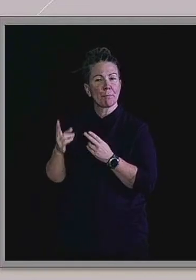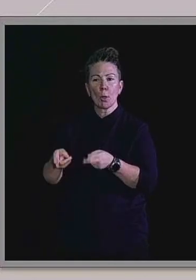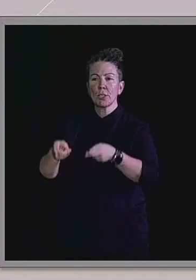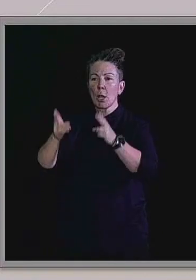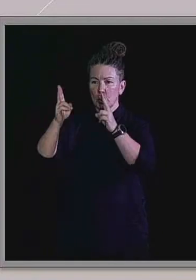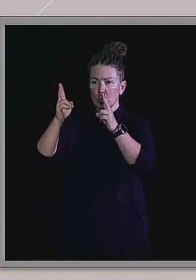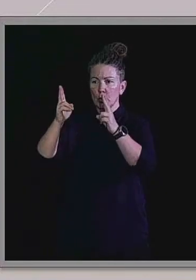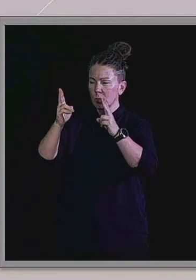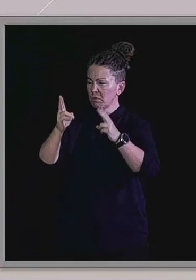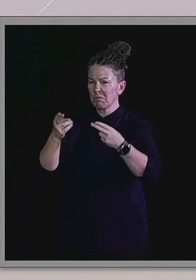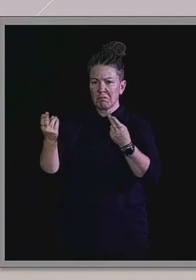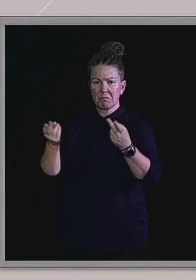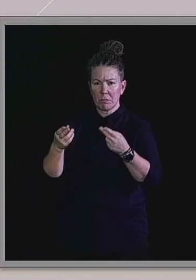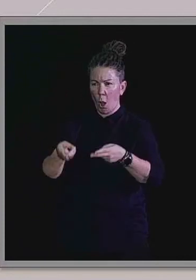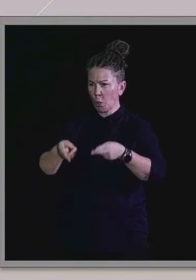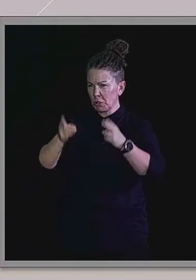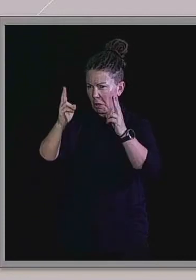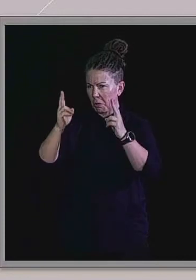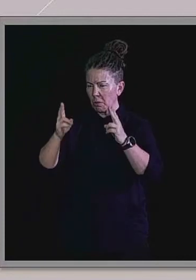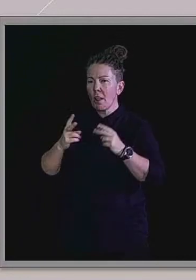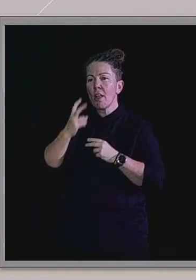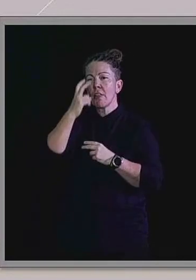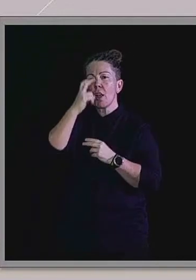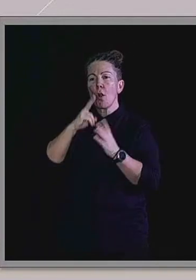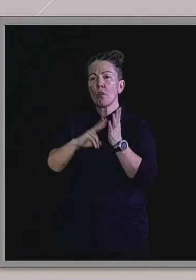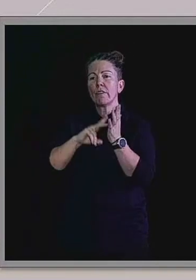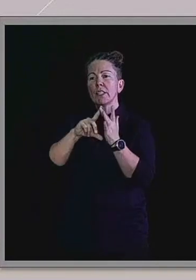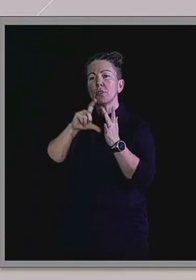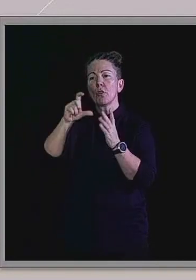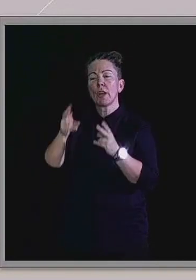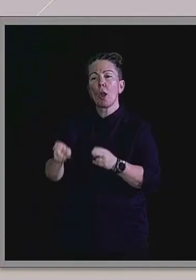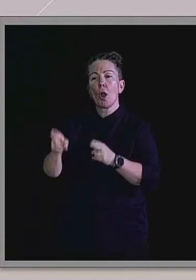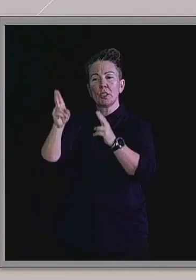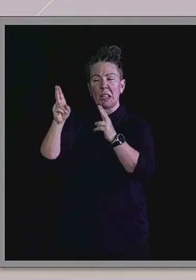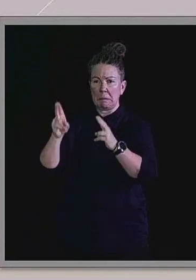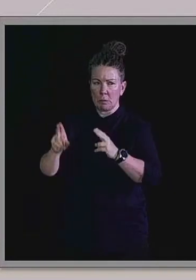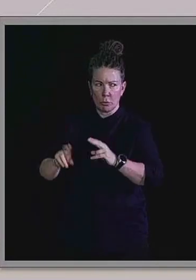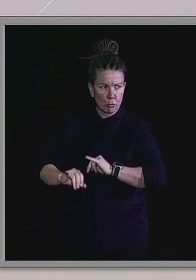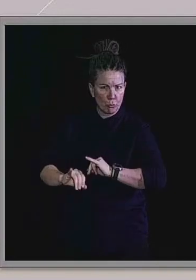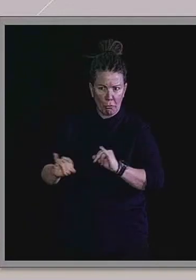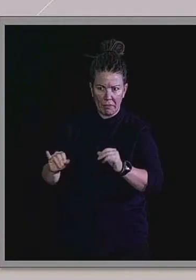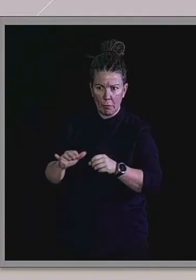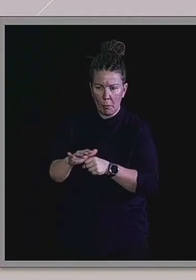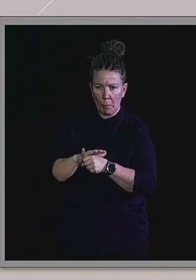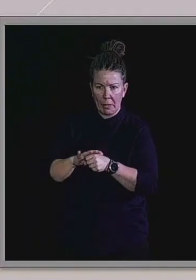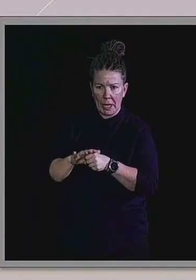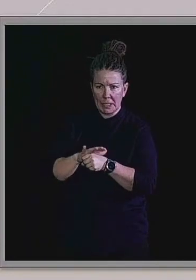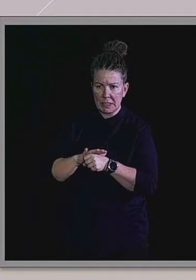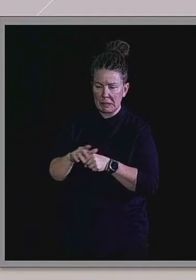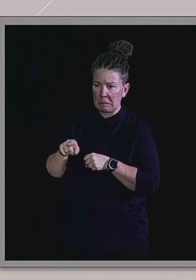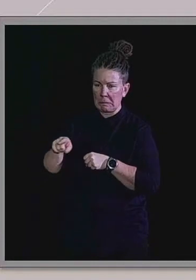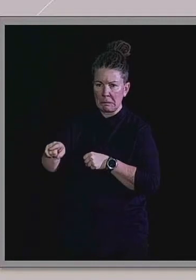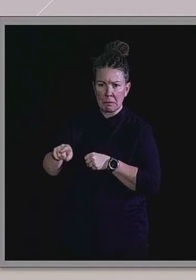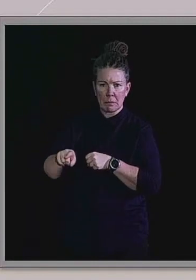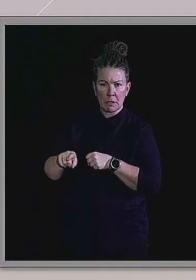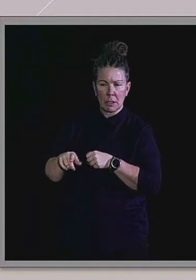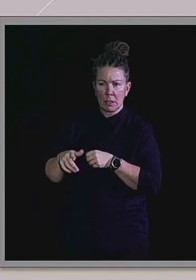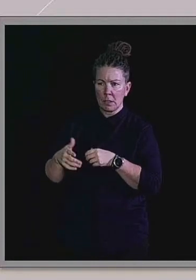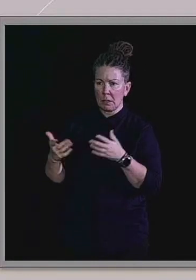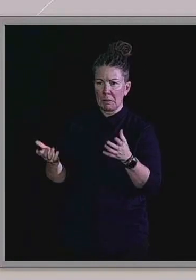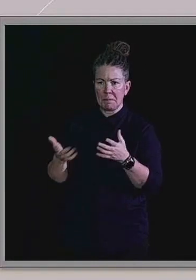hotel called the Old Victoria Hotel, which was a dreadful place and a scene of great, it's sort